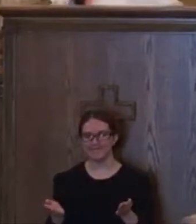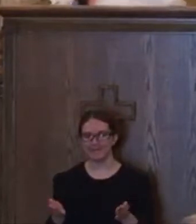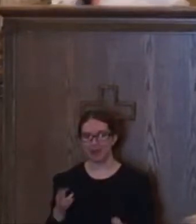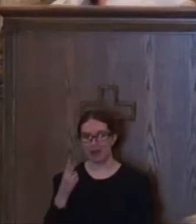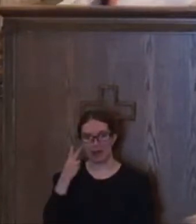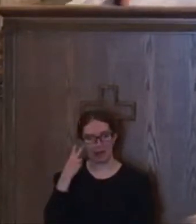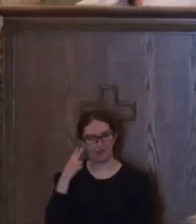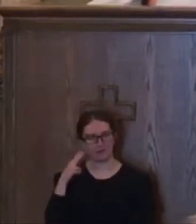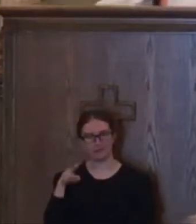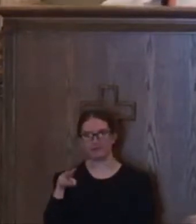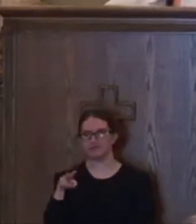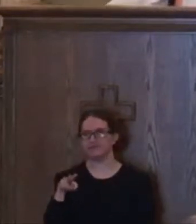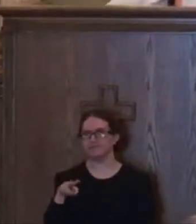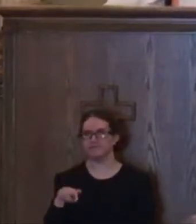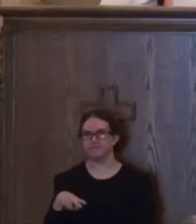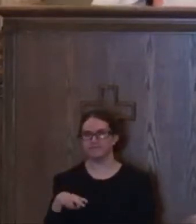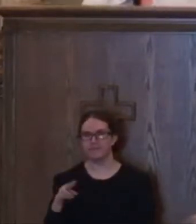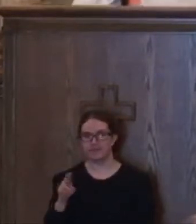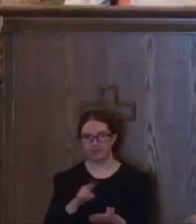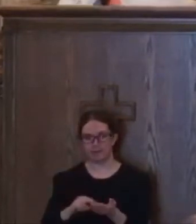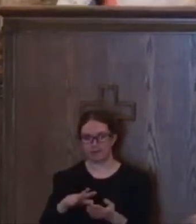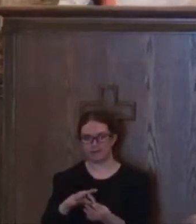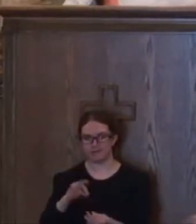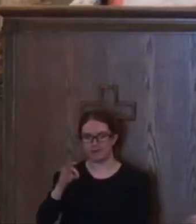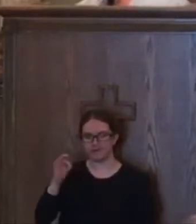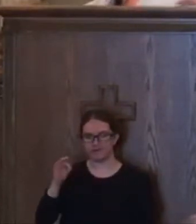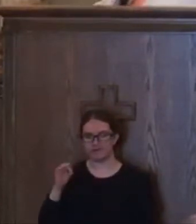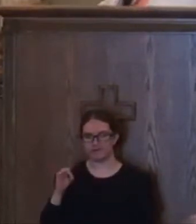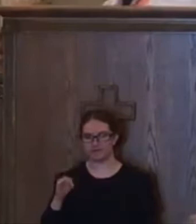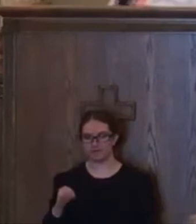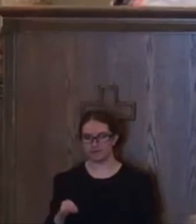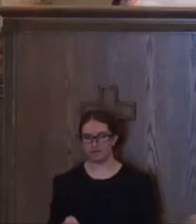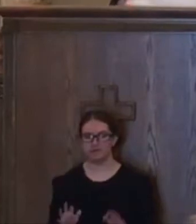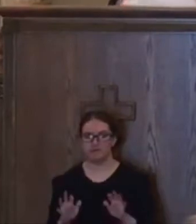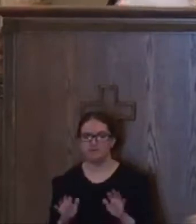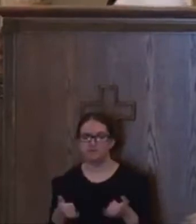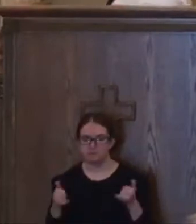look. The Holy Ghost told me, play cool.